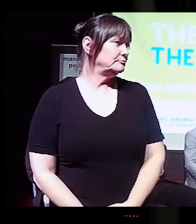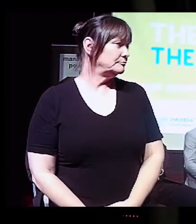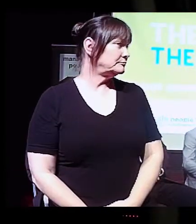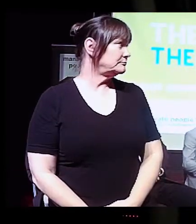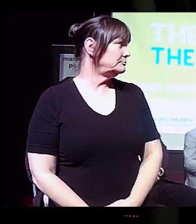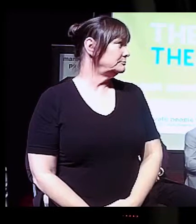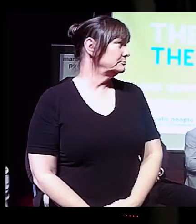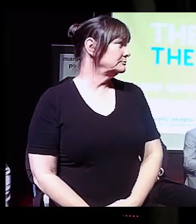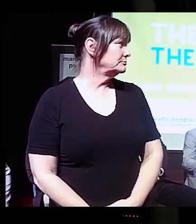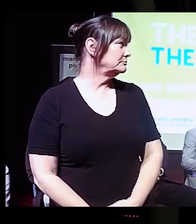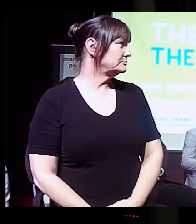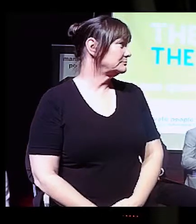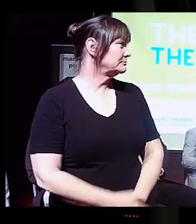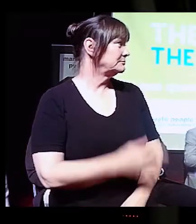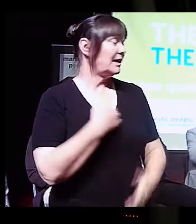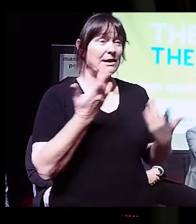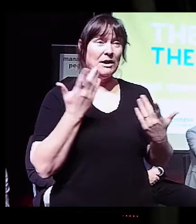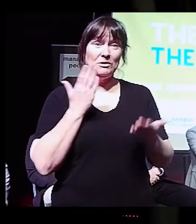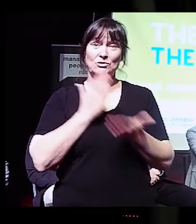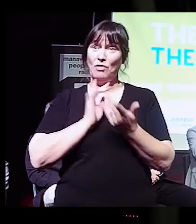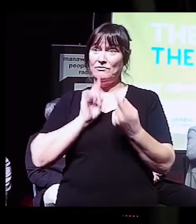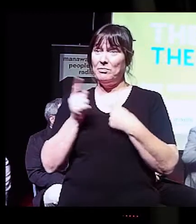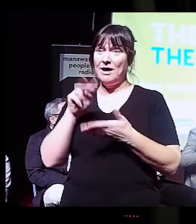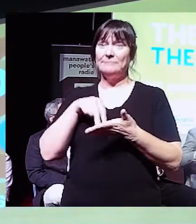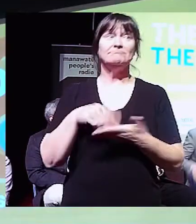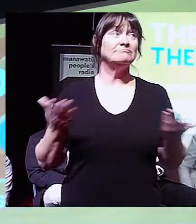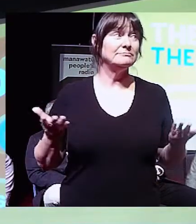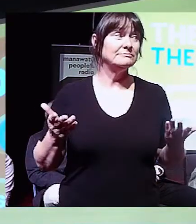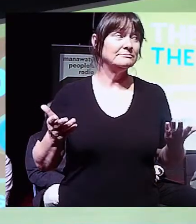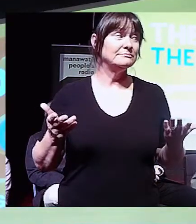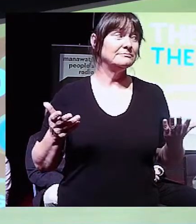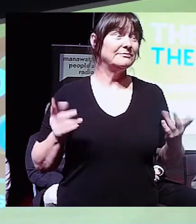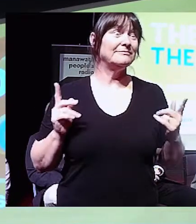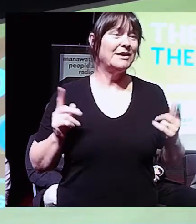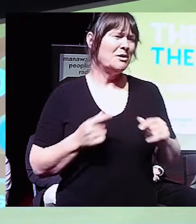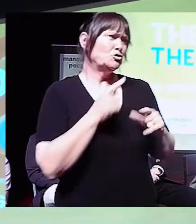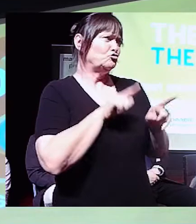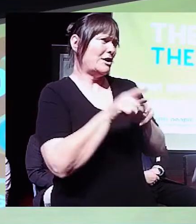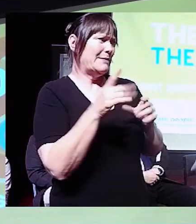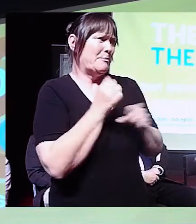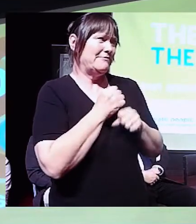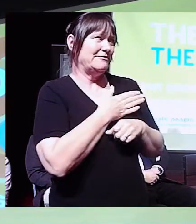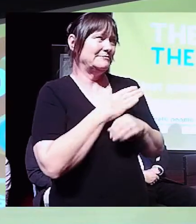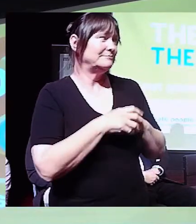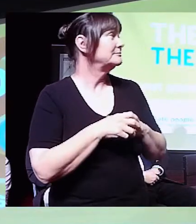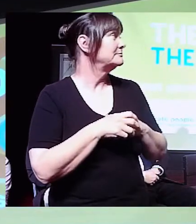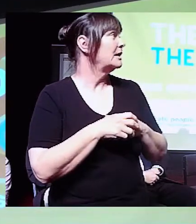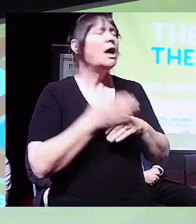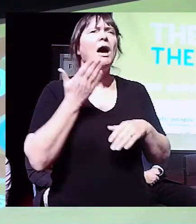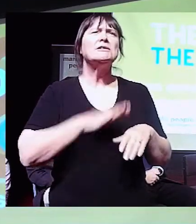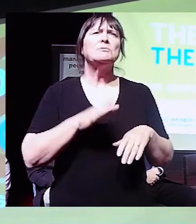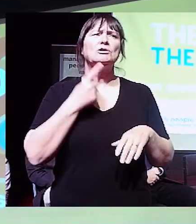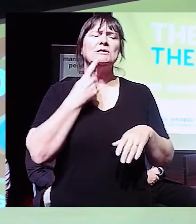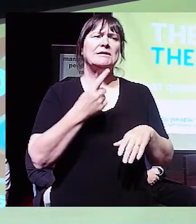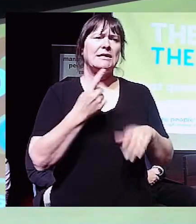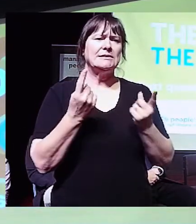I see no feverish waving for a right of reply. William? Try and keep it as brief as possible. I'll keep it very brief. I just wanted to address